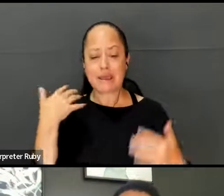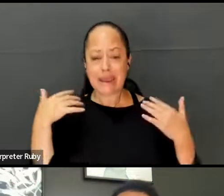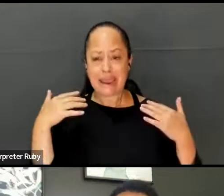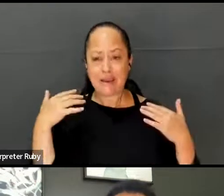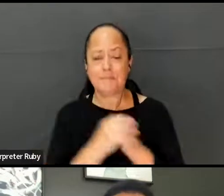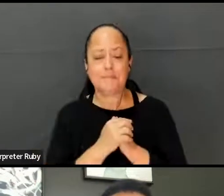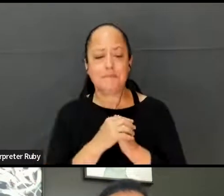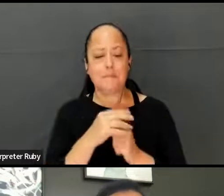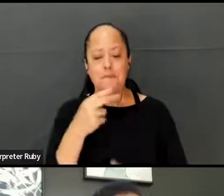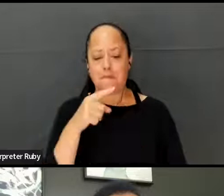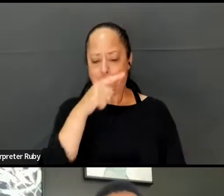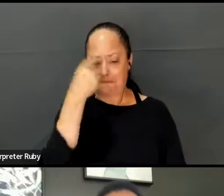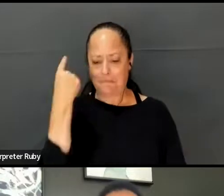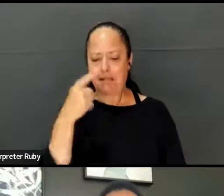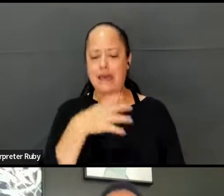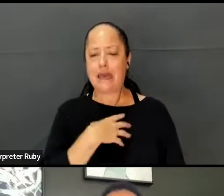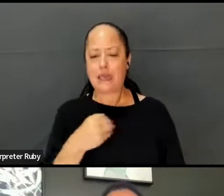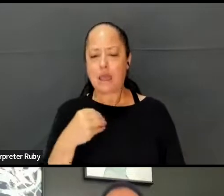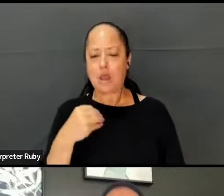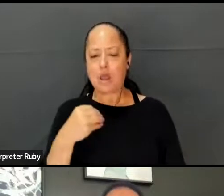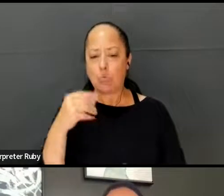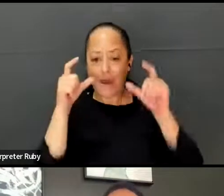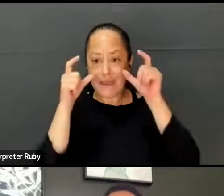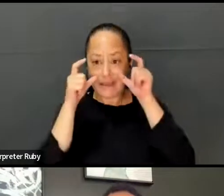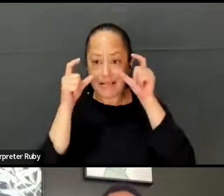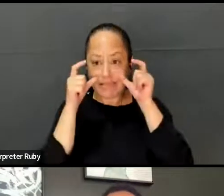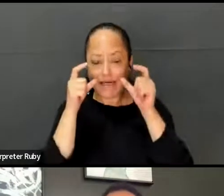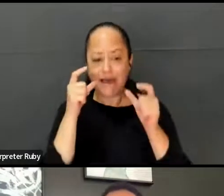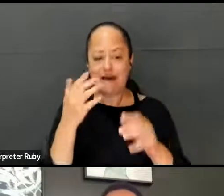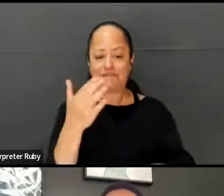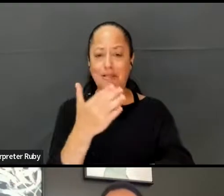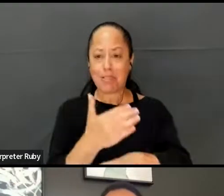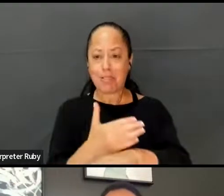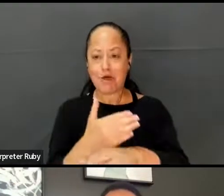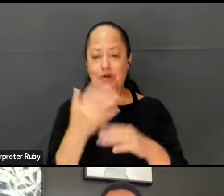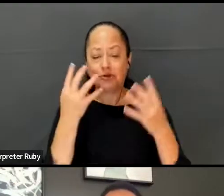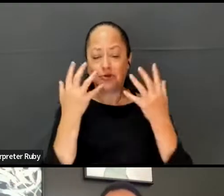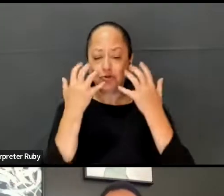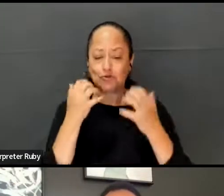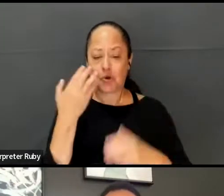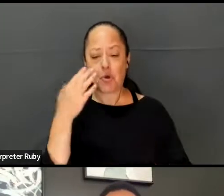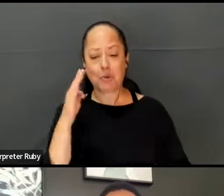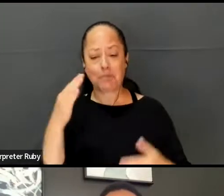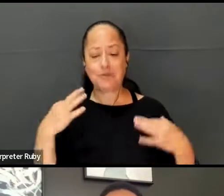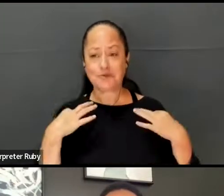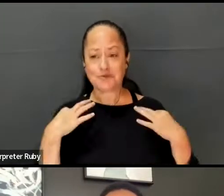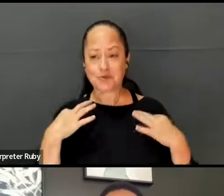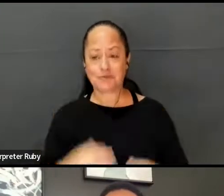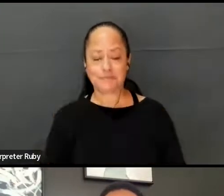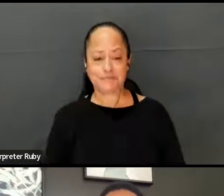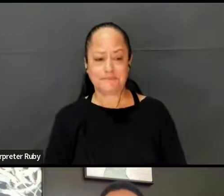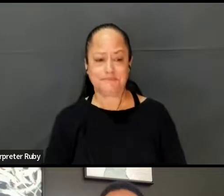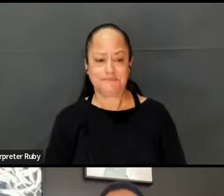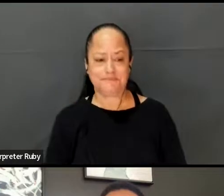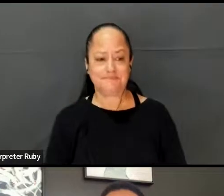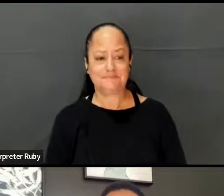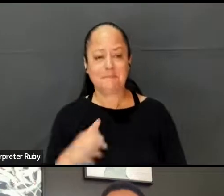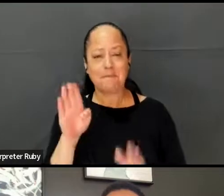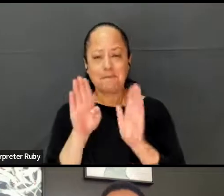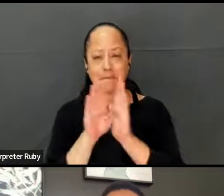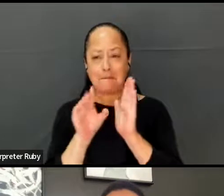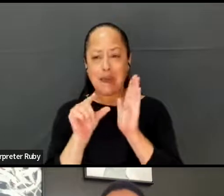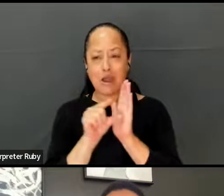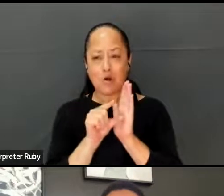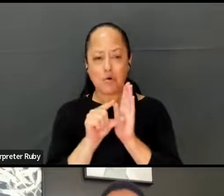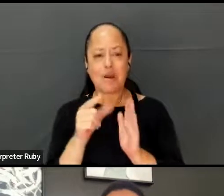wearing black and white glasses and a long sleeve dark blue shirt. And in my background,